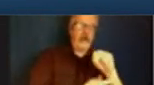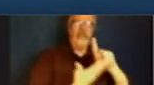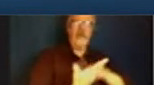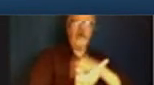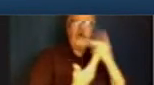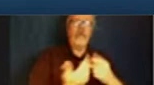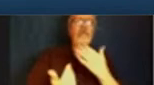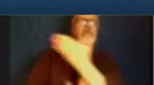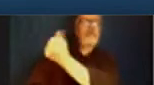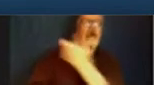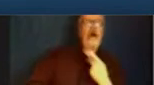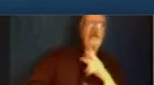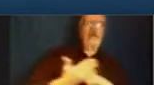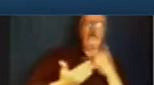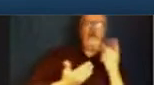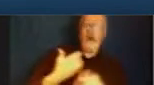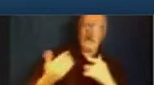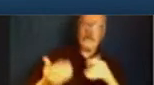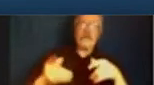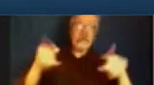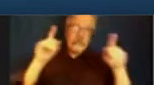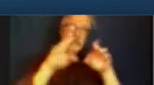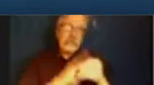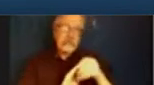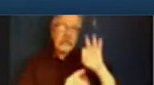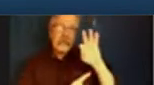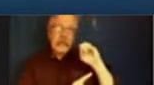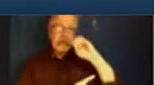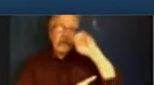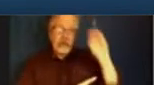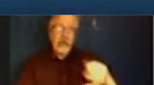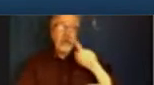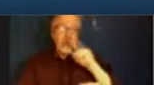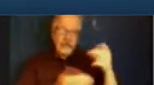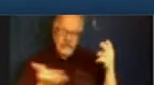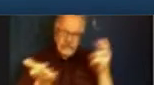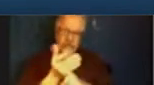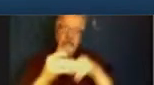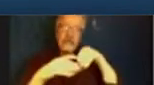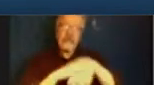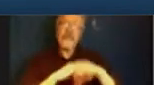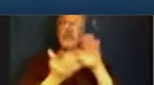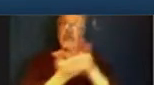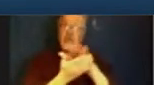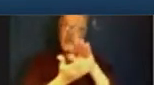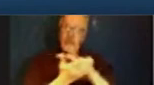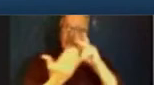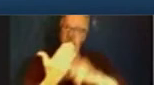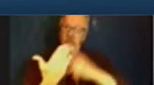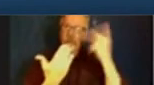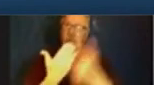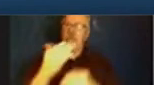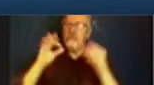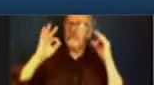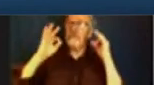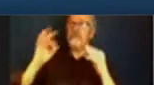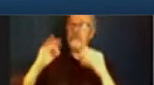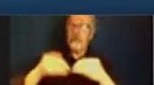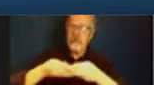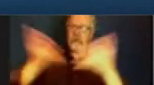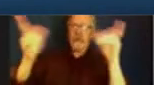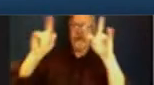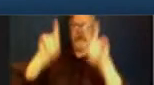students are enrolled in schools that are already participating in this program so that we can give schools the testing capability